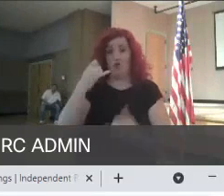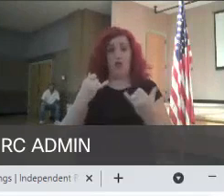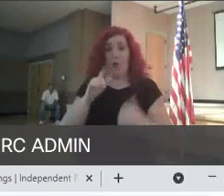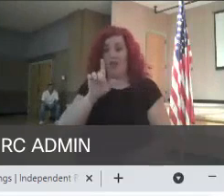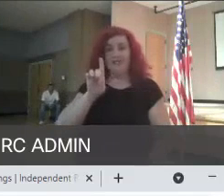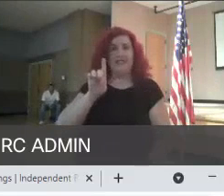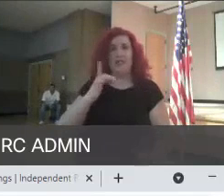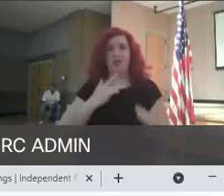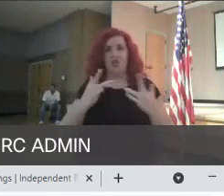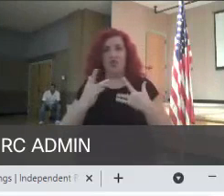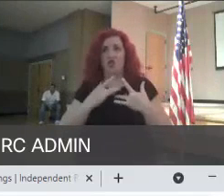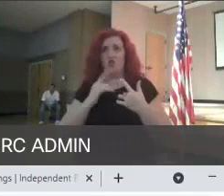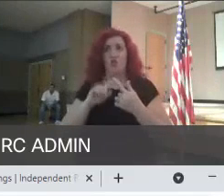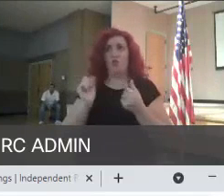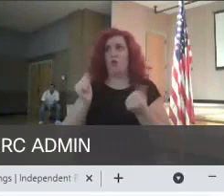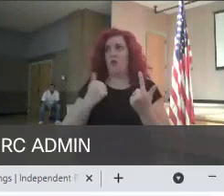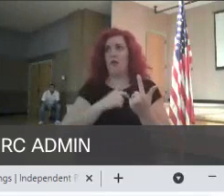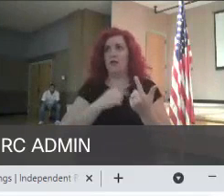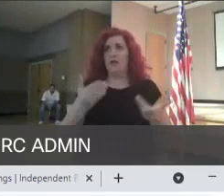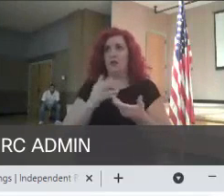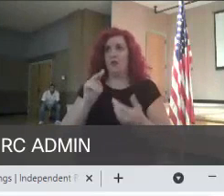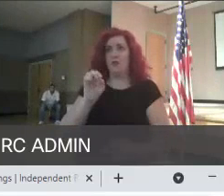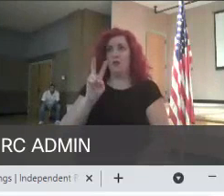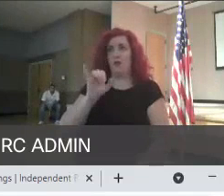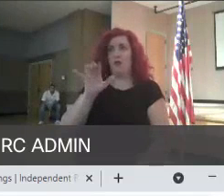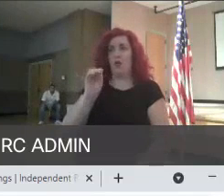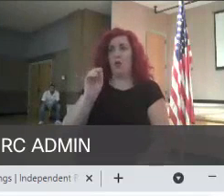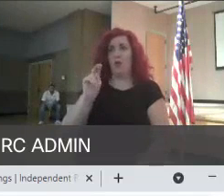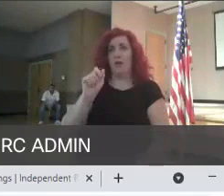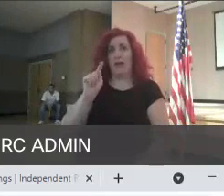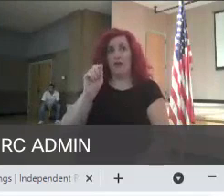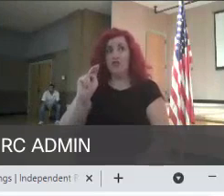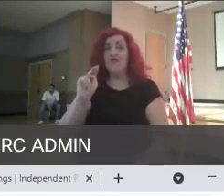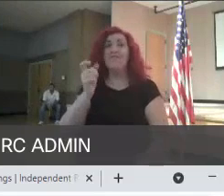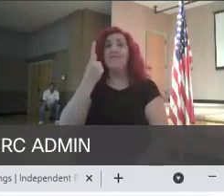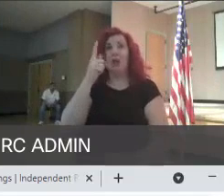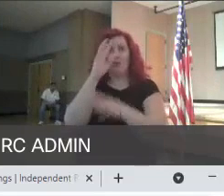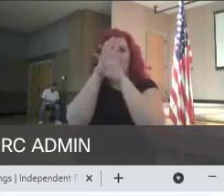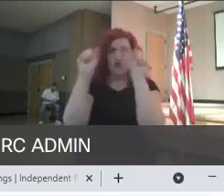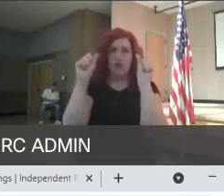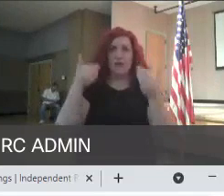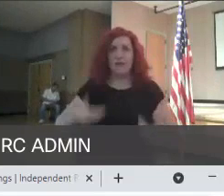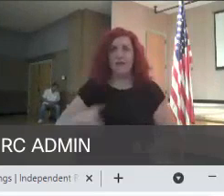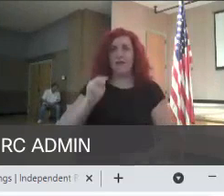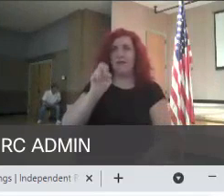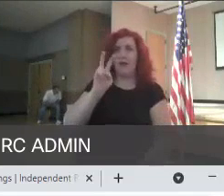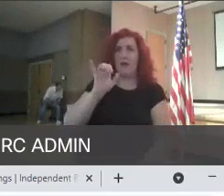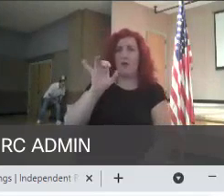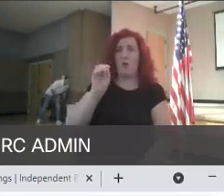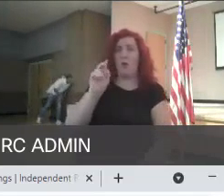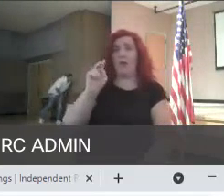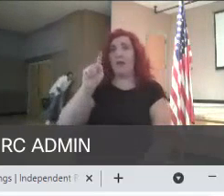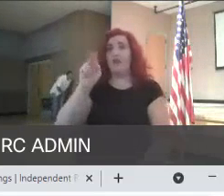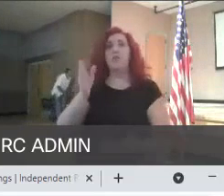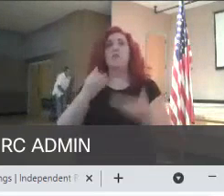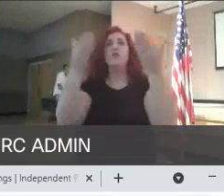to us, all of us, here on the Navajo Nation, and as, of course, as president of the Navajo Nation. This proposed map has the